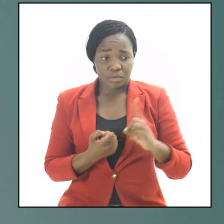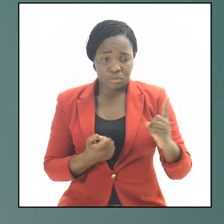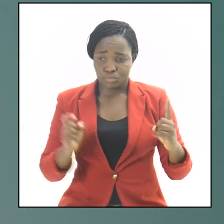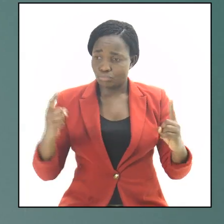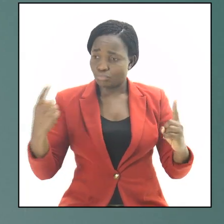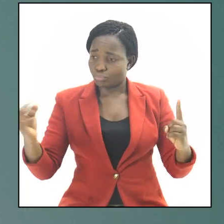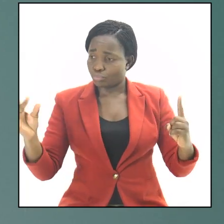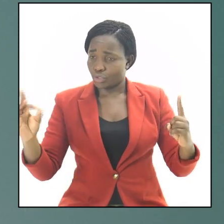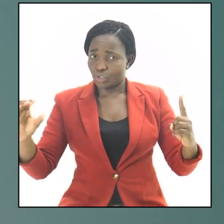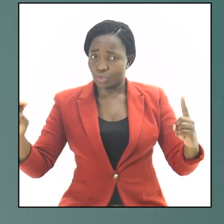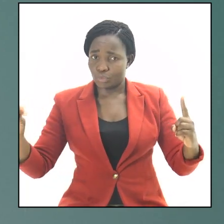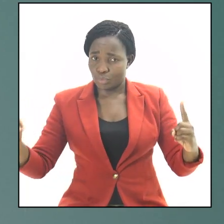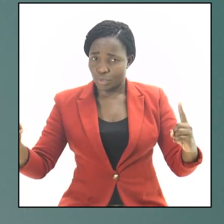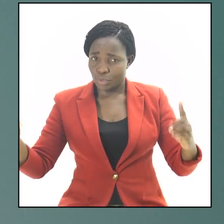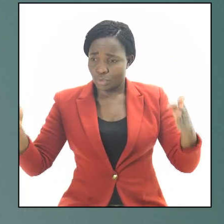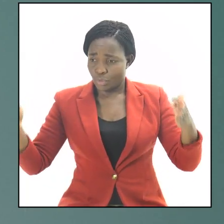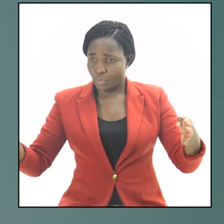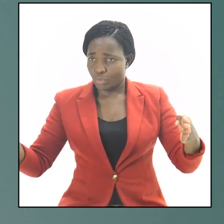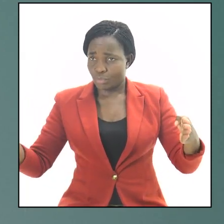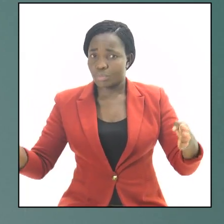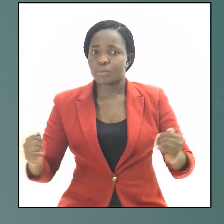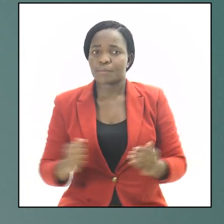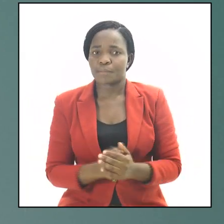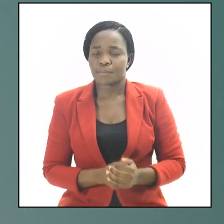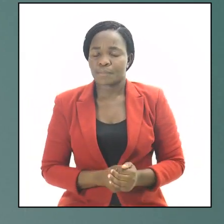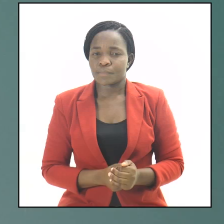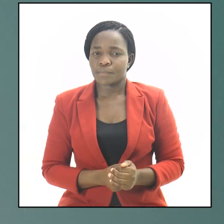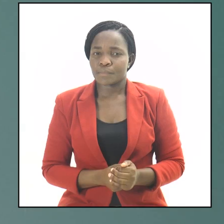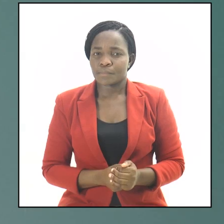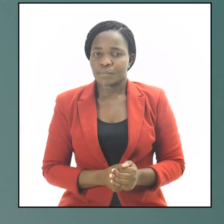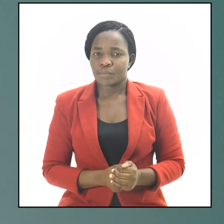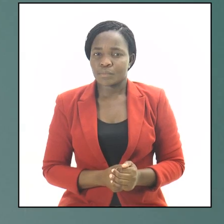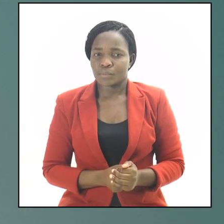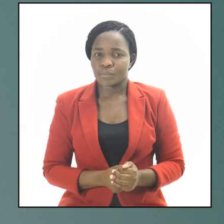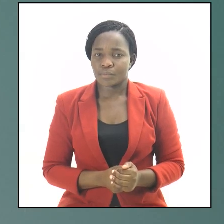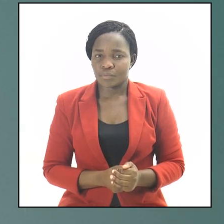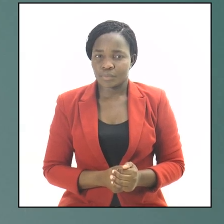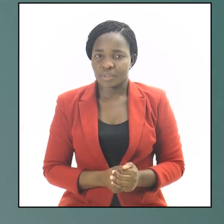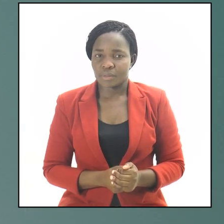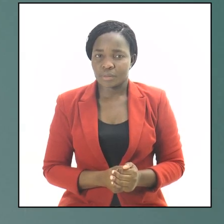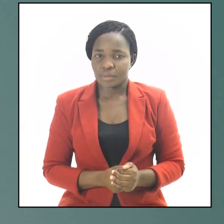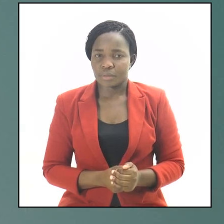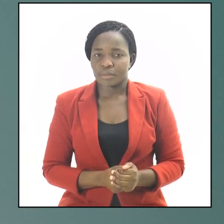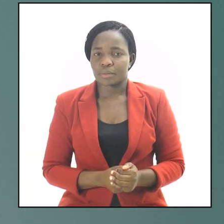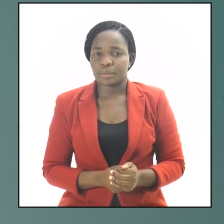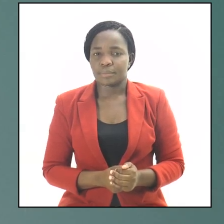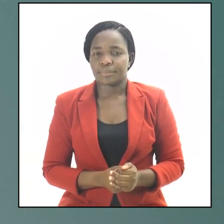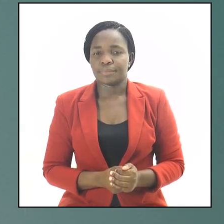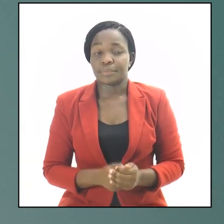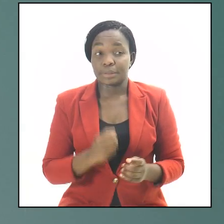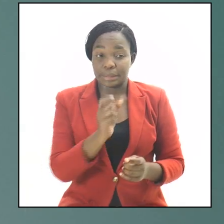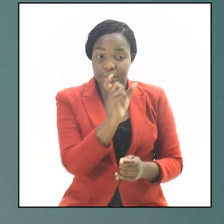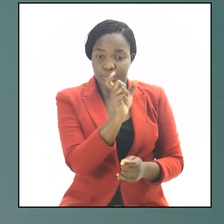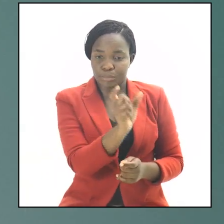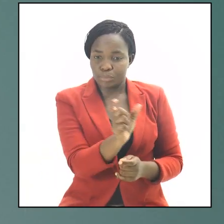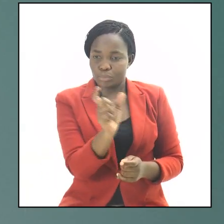there. For the length, I'm marking the 8 centimeter in 1 centimeter lengths. Looks